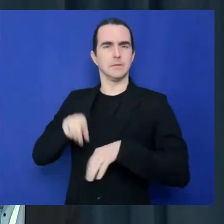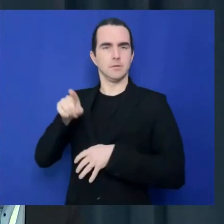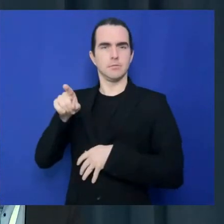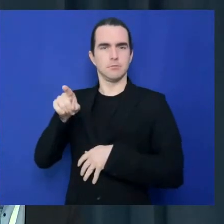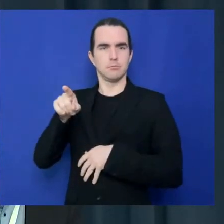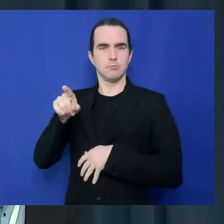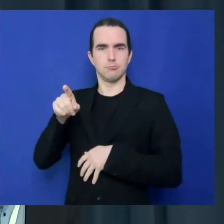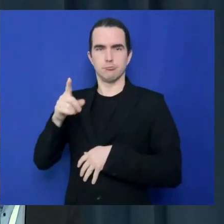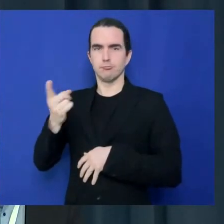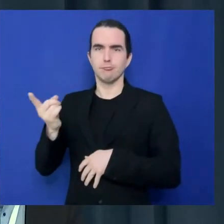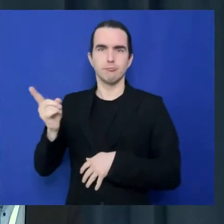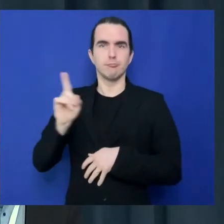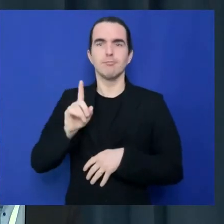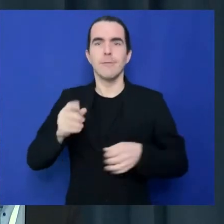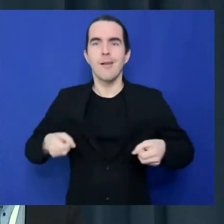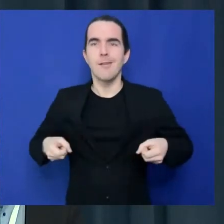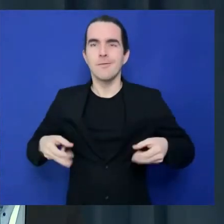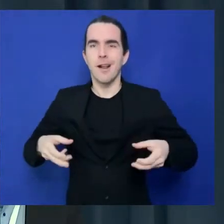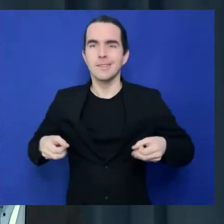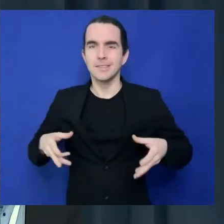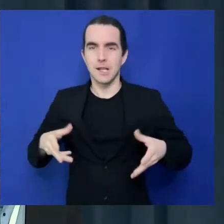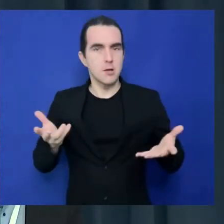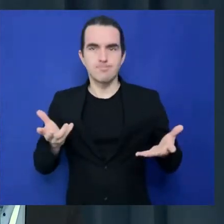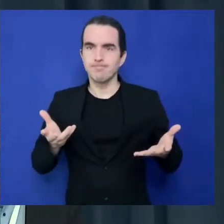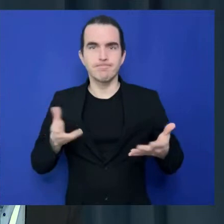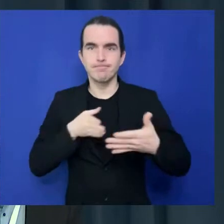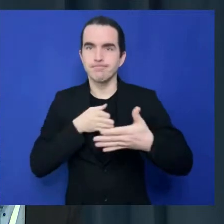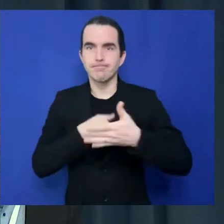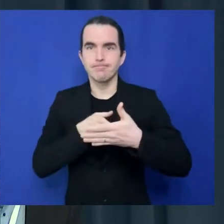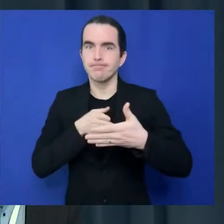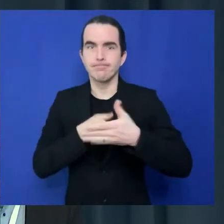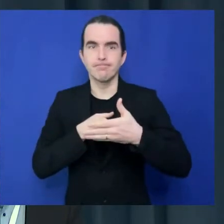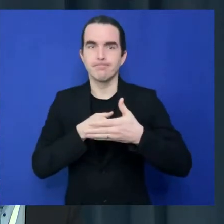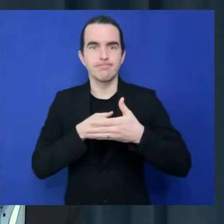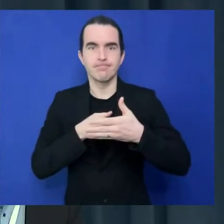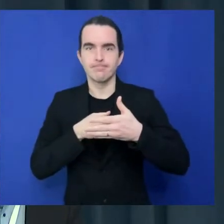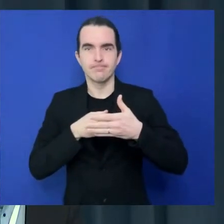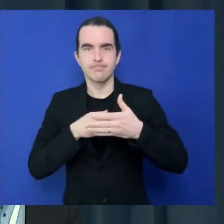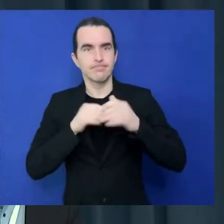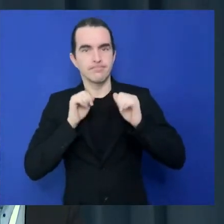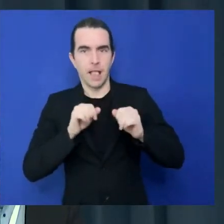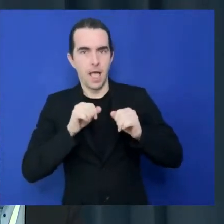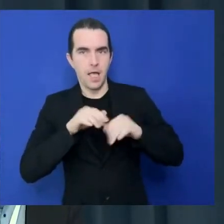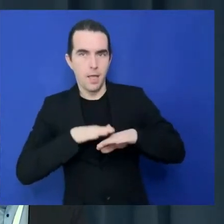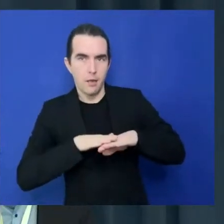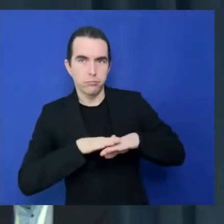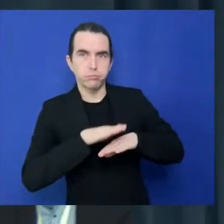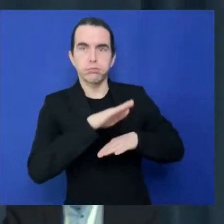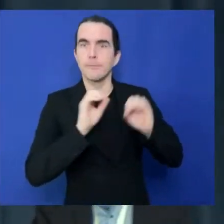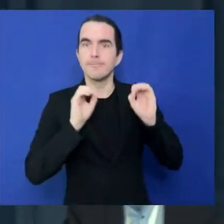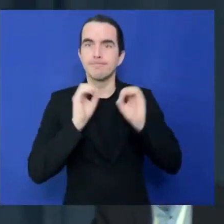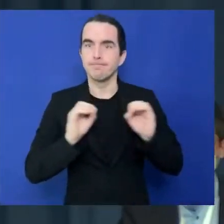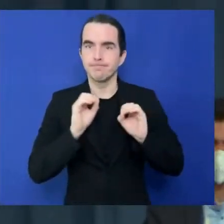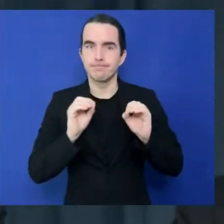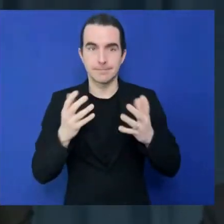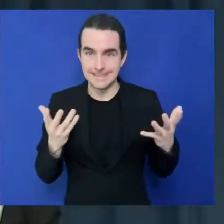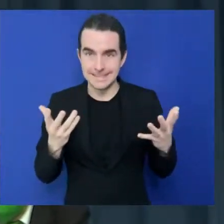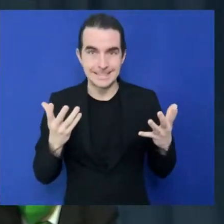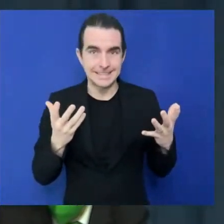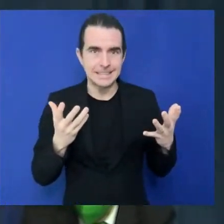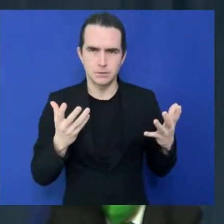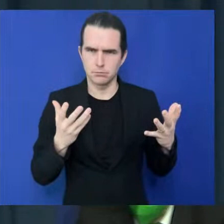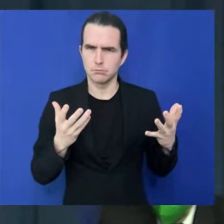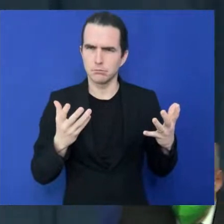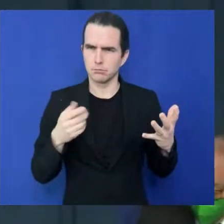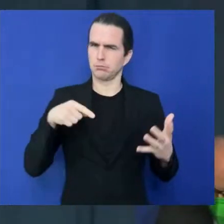We now have the chance to change that. And we will change that. But use your hearts and your heads and